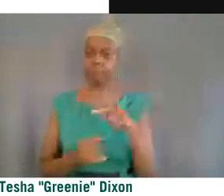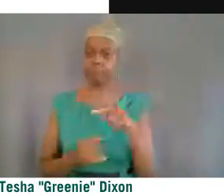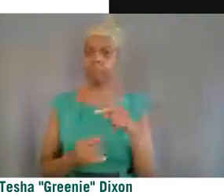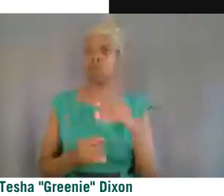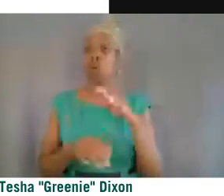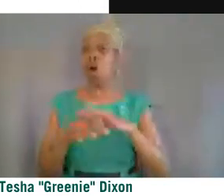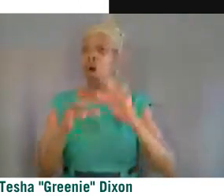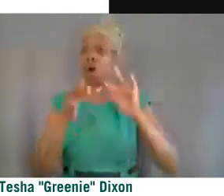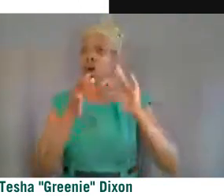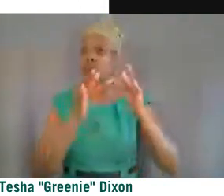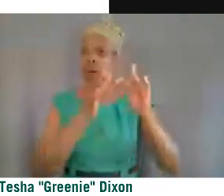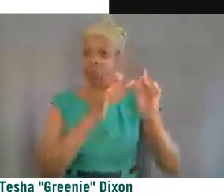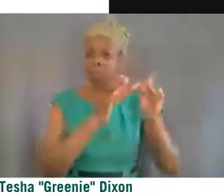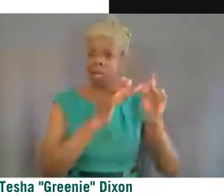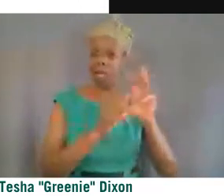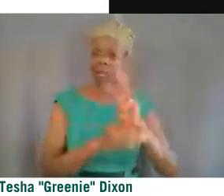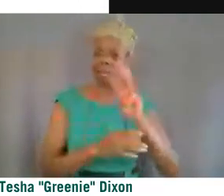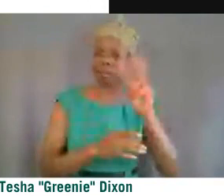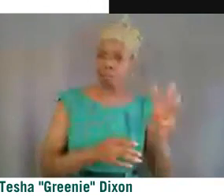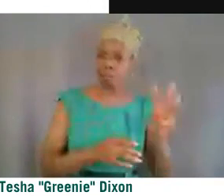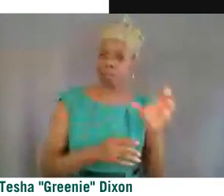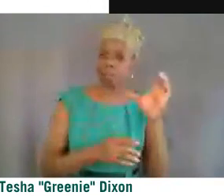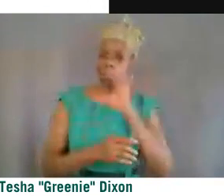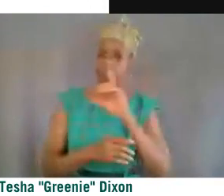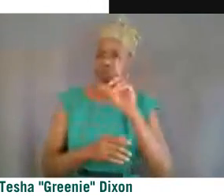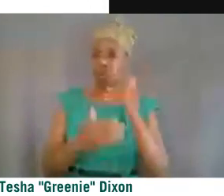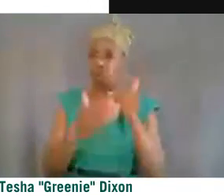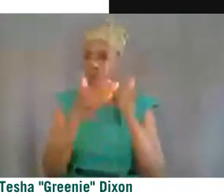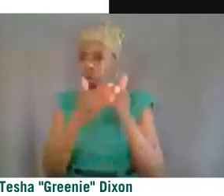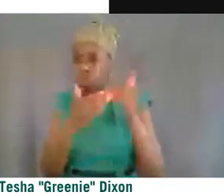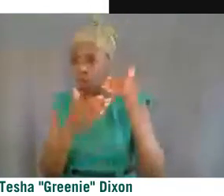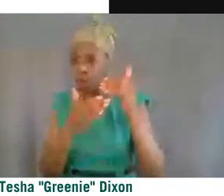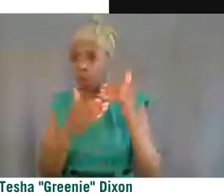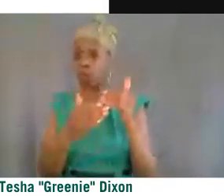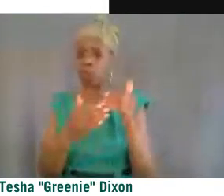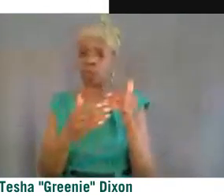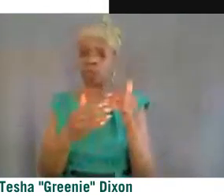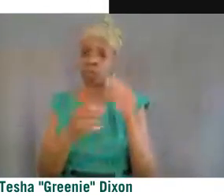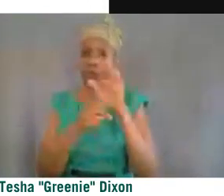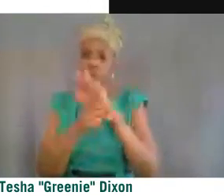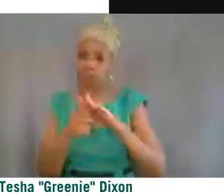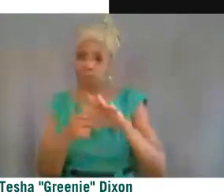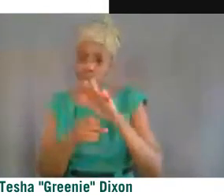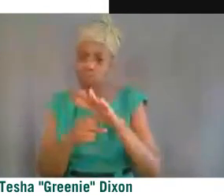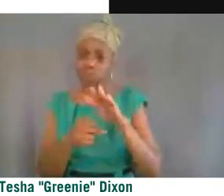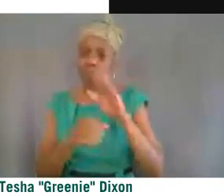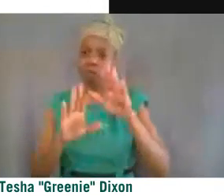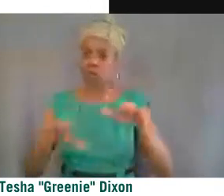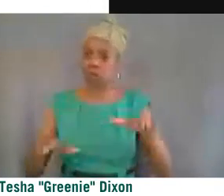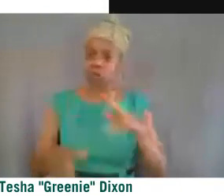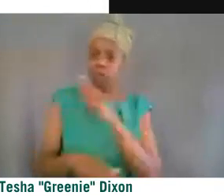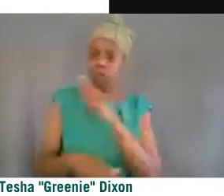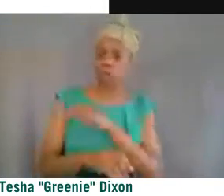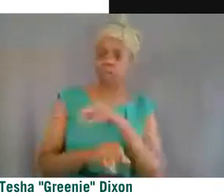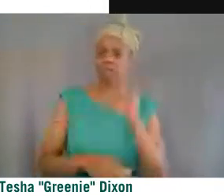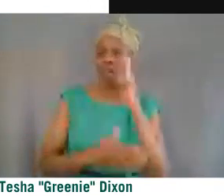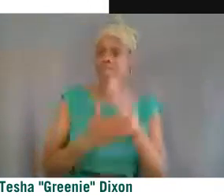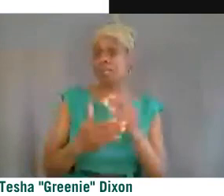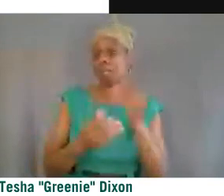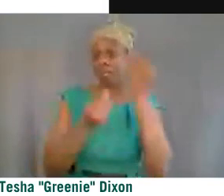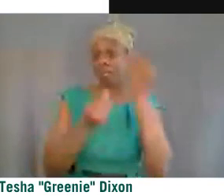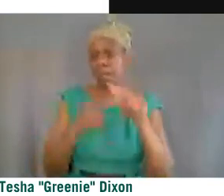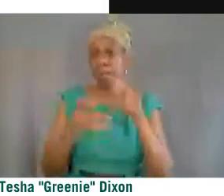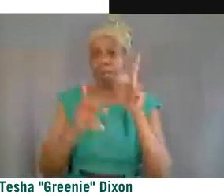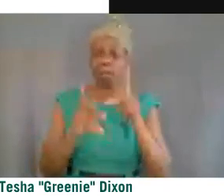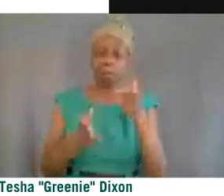website looking at your local or nearest children's hospital, you can usually find some information about the people there that take